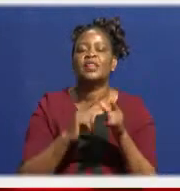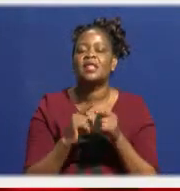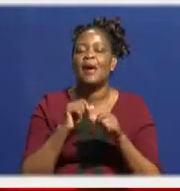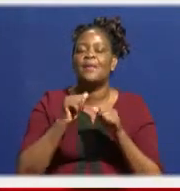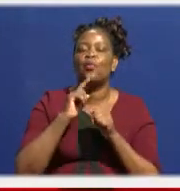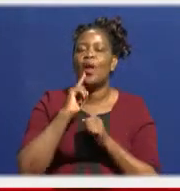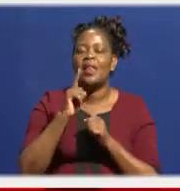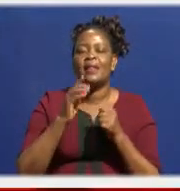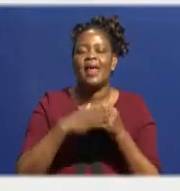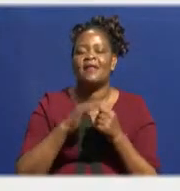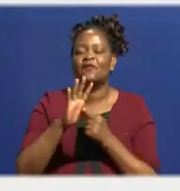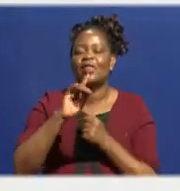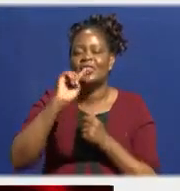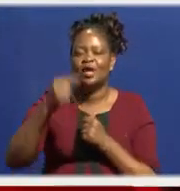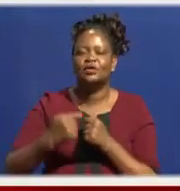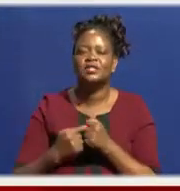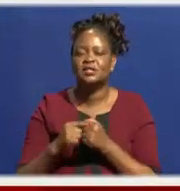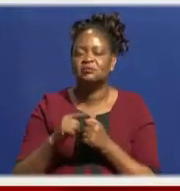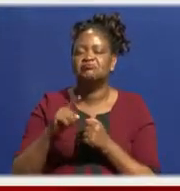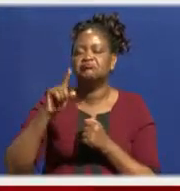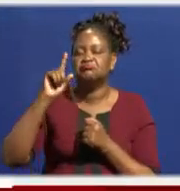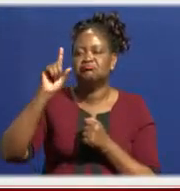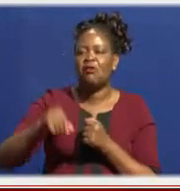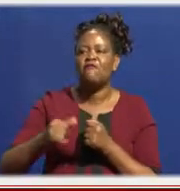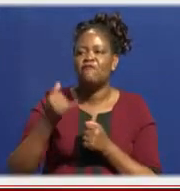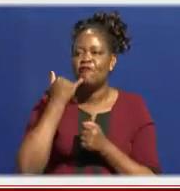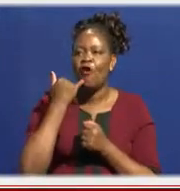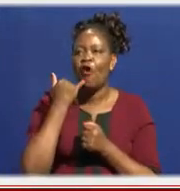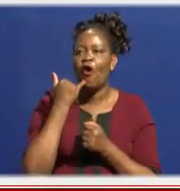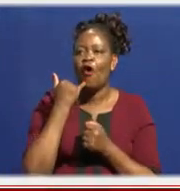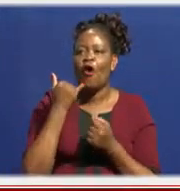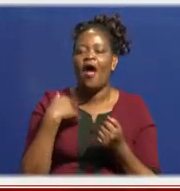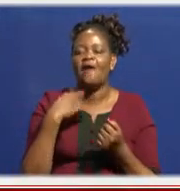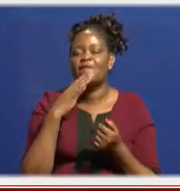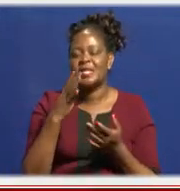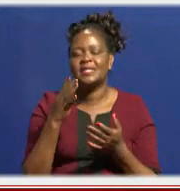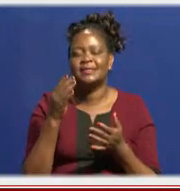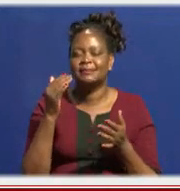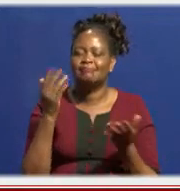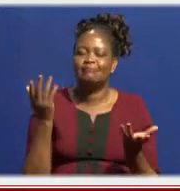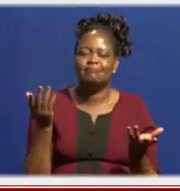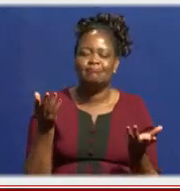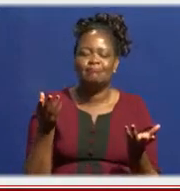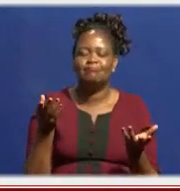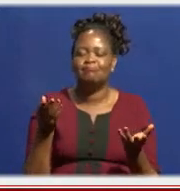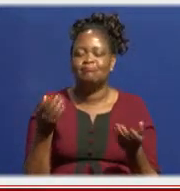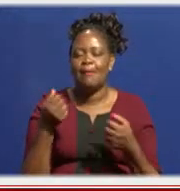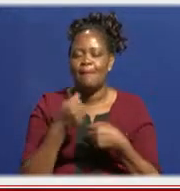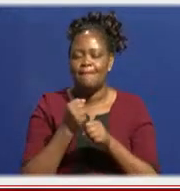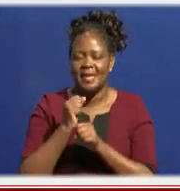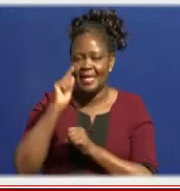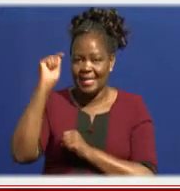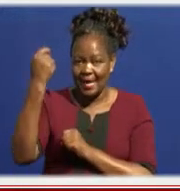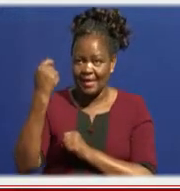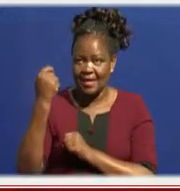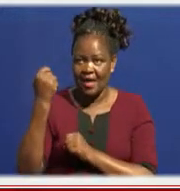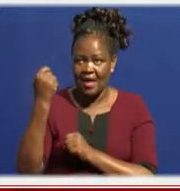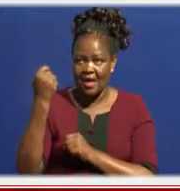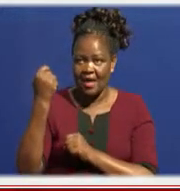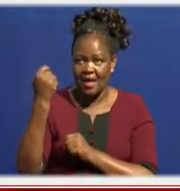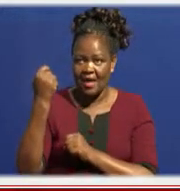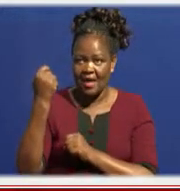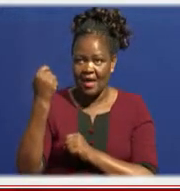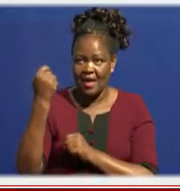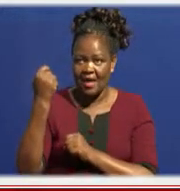And about 194,000 affordable smartphones devices have been assembled in Kenya since the